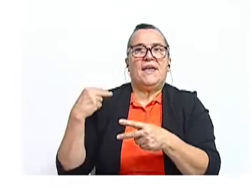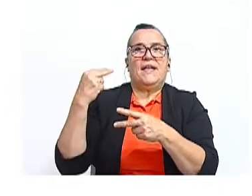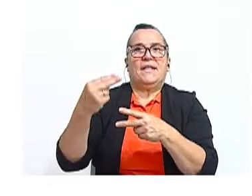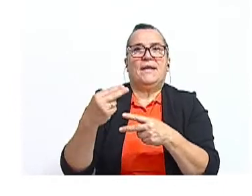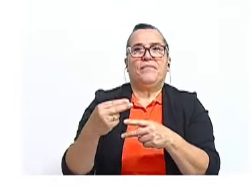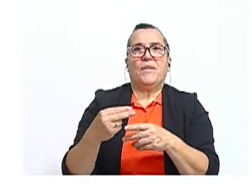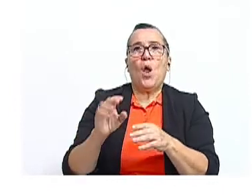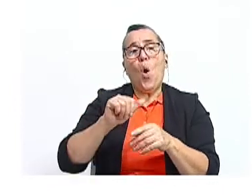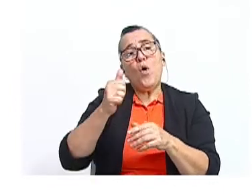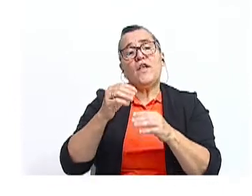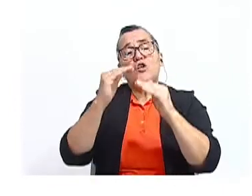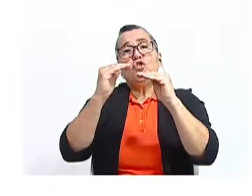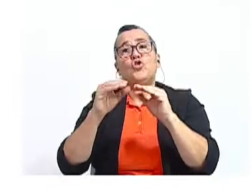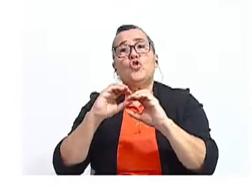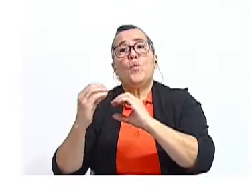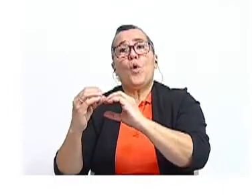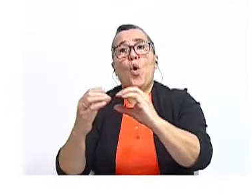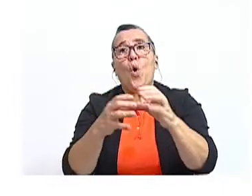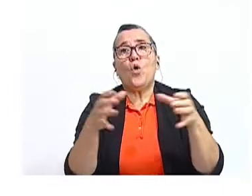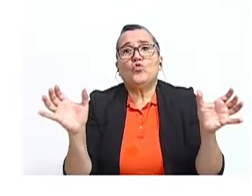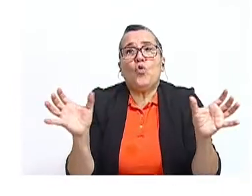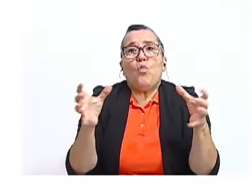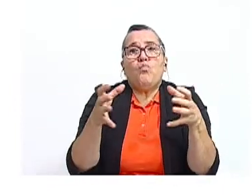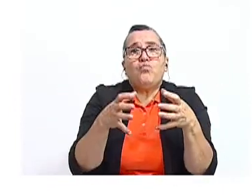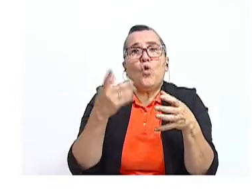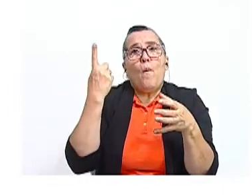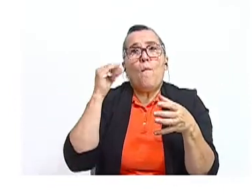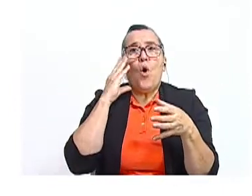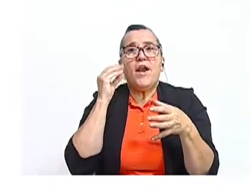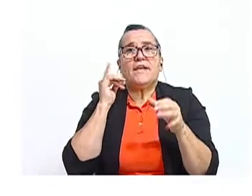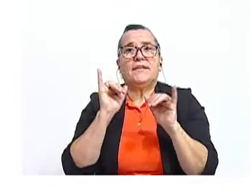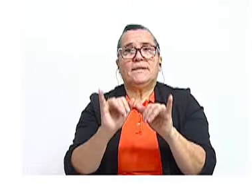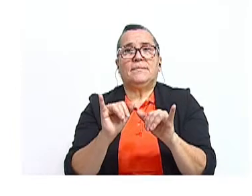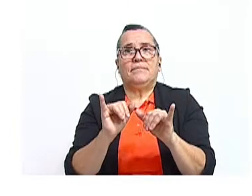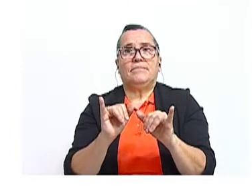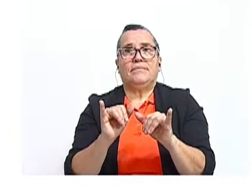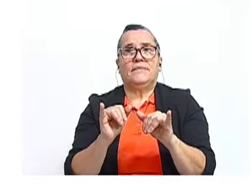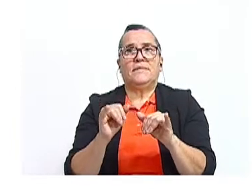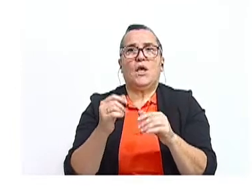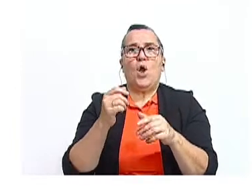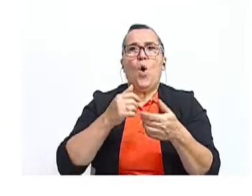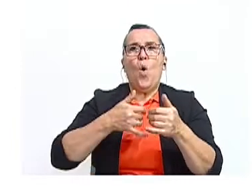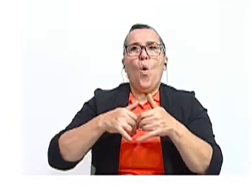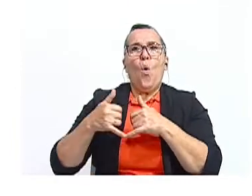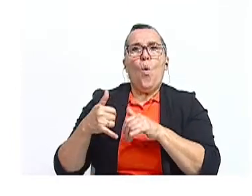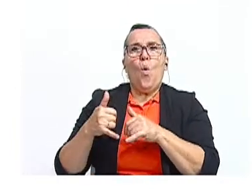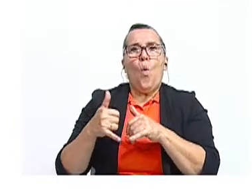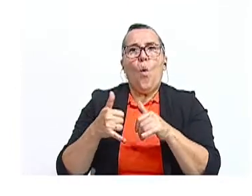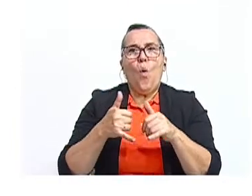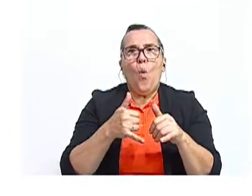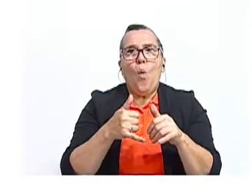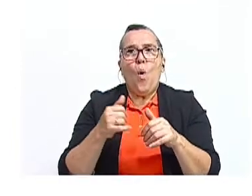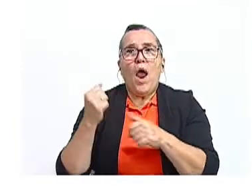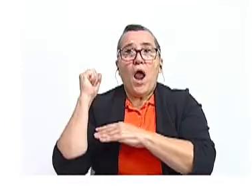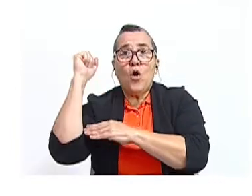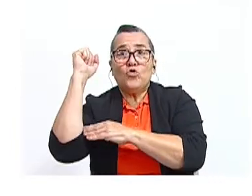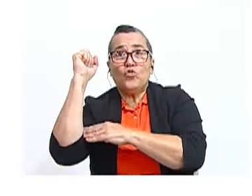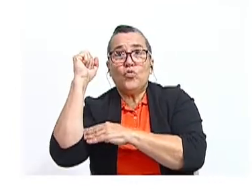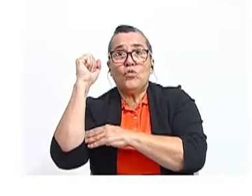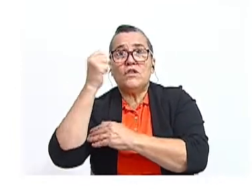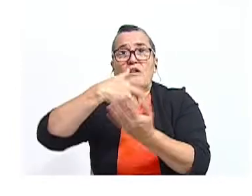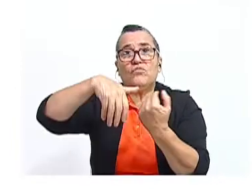shared experiences. Gamers' culture revolves around a dedication to games.